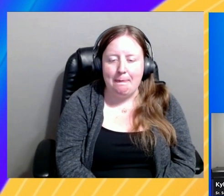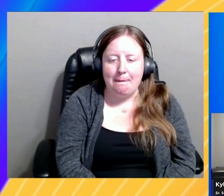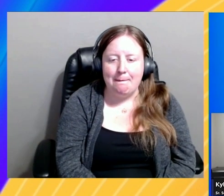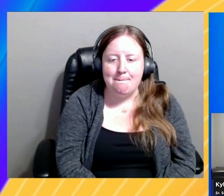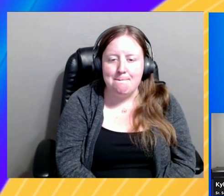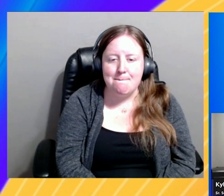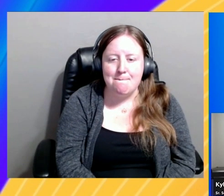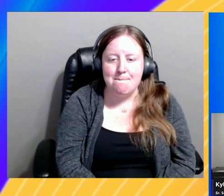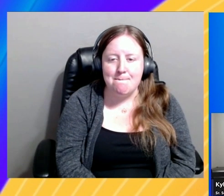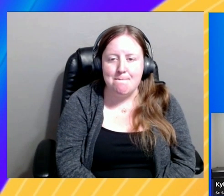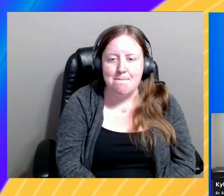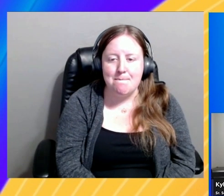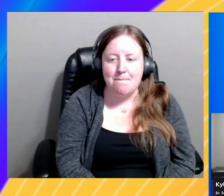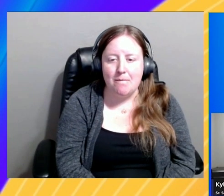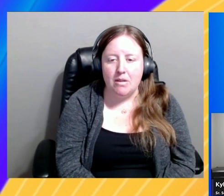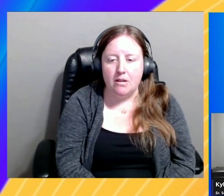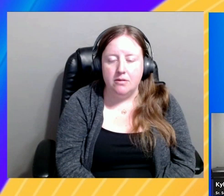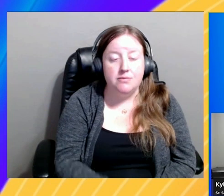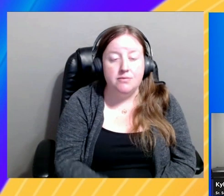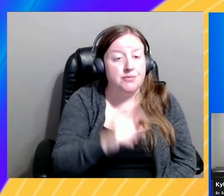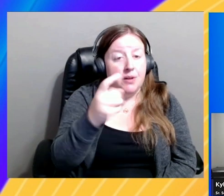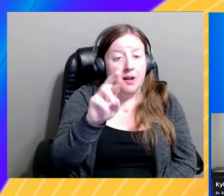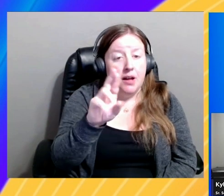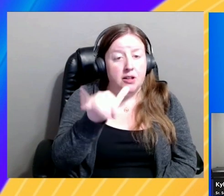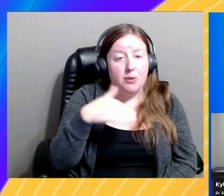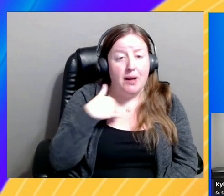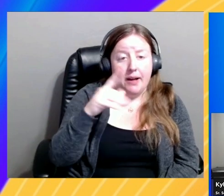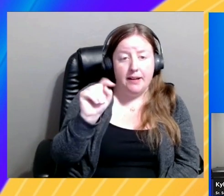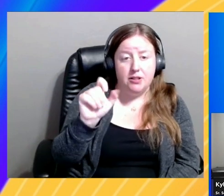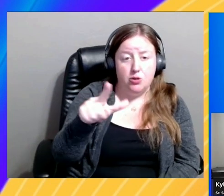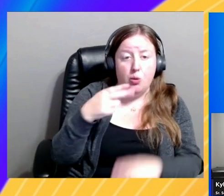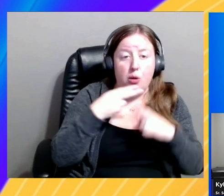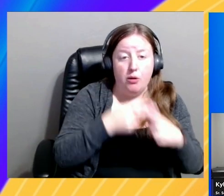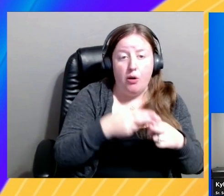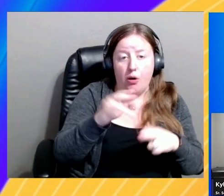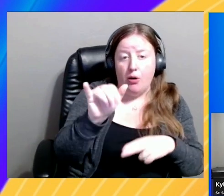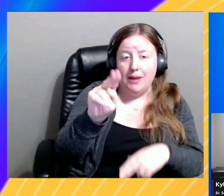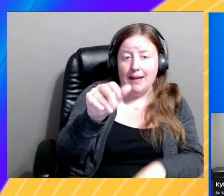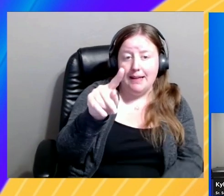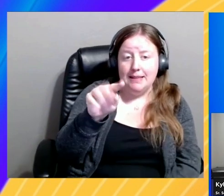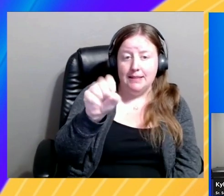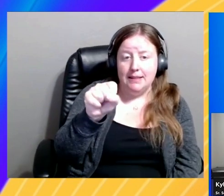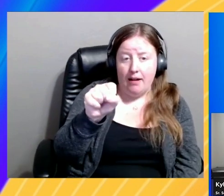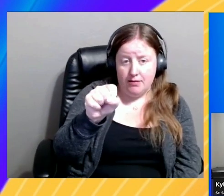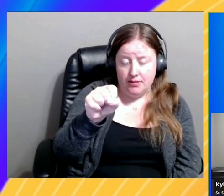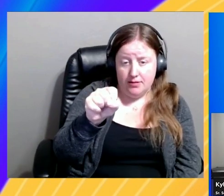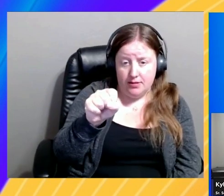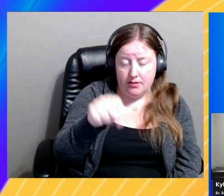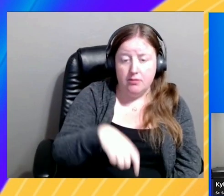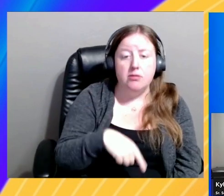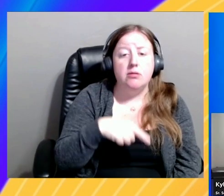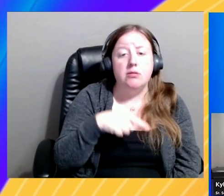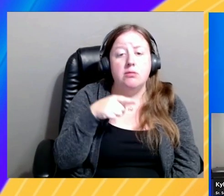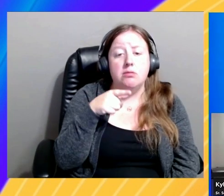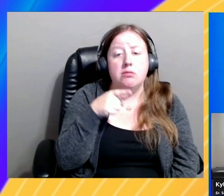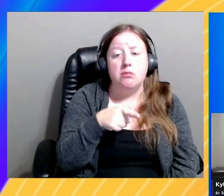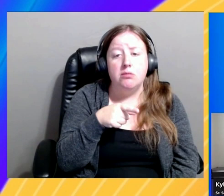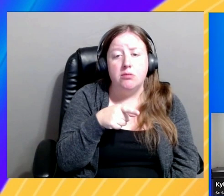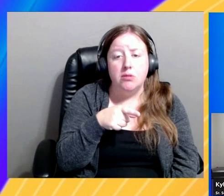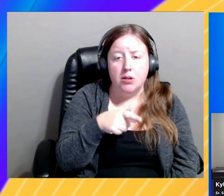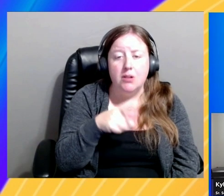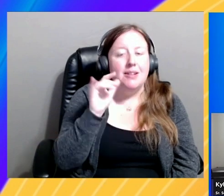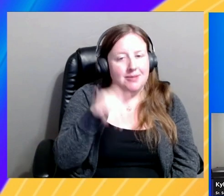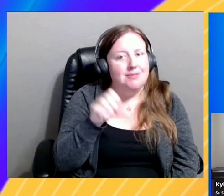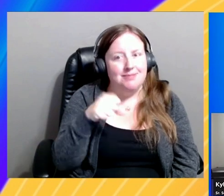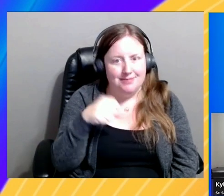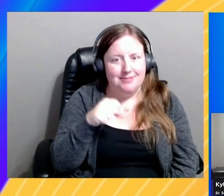So X-ray has a tool called Insights, and this would be Fitting. yeah, right. This would